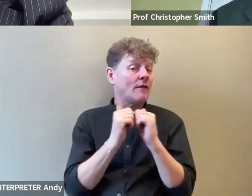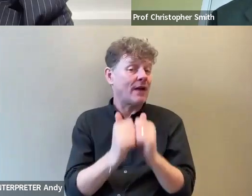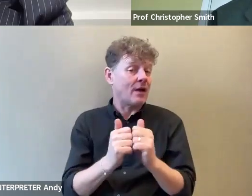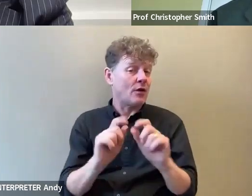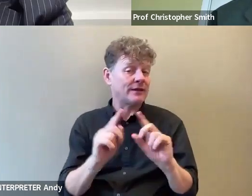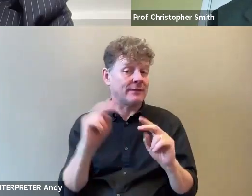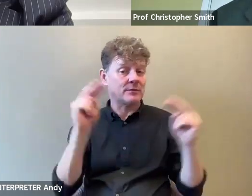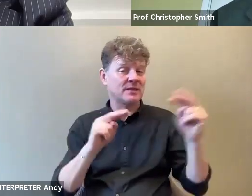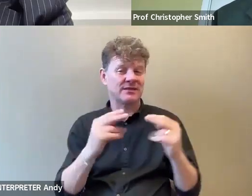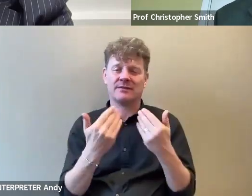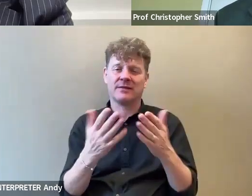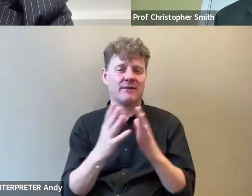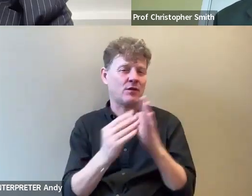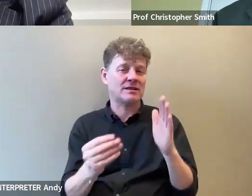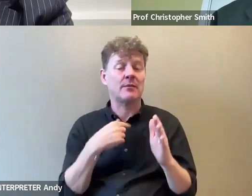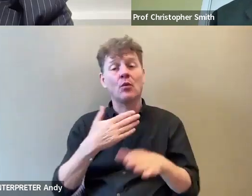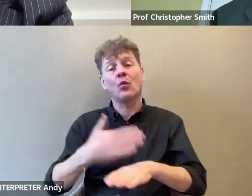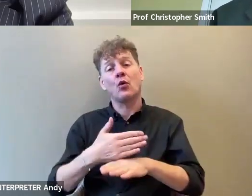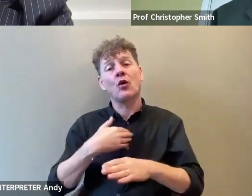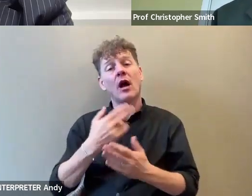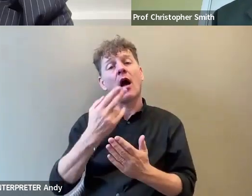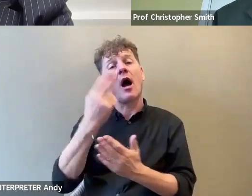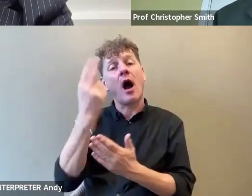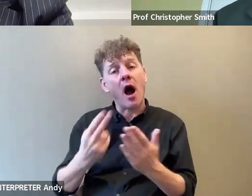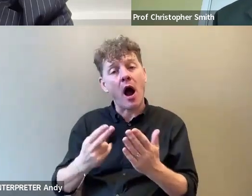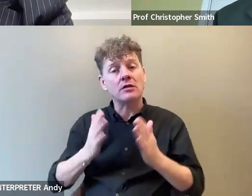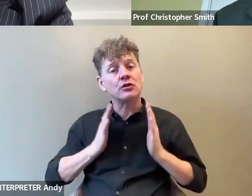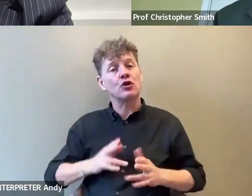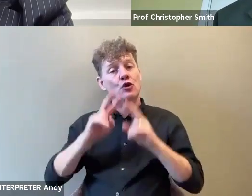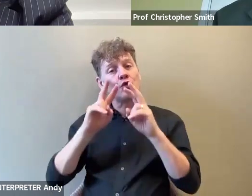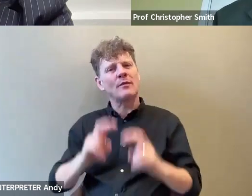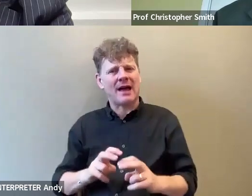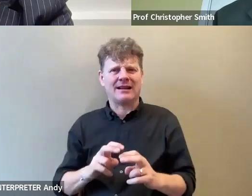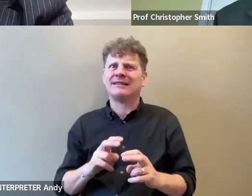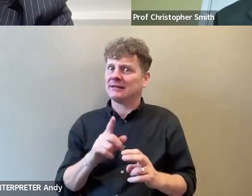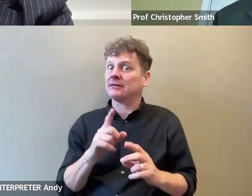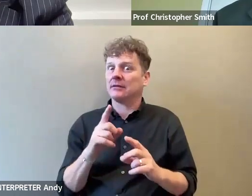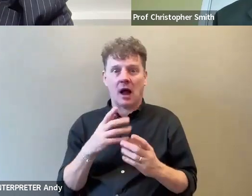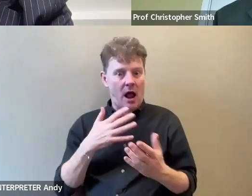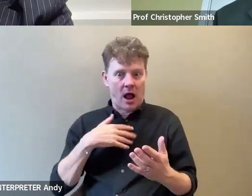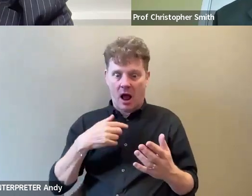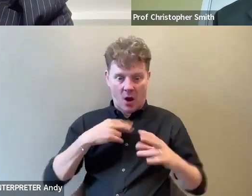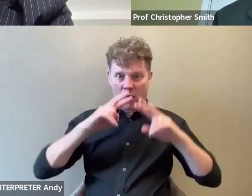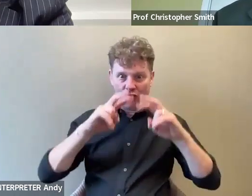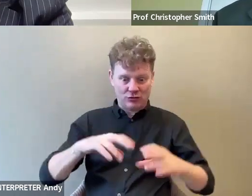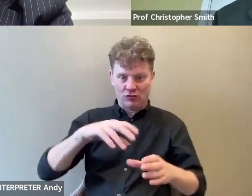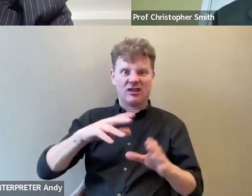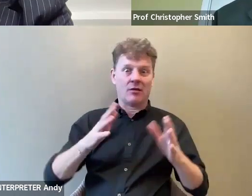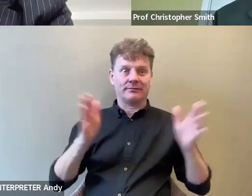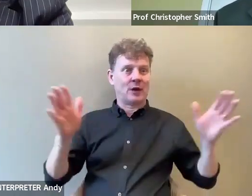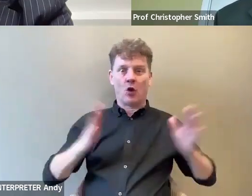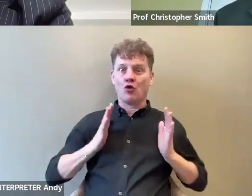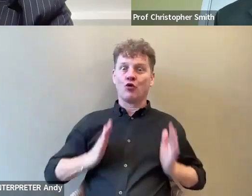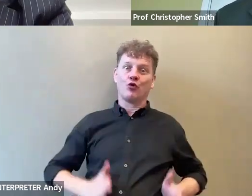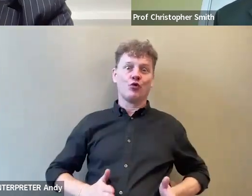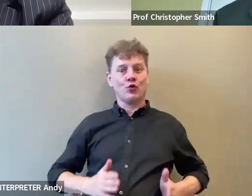who works in arts and humanities, this is really critical. Our subject matter is all of humanity, all of its